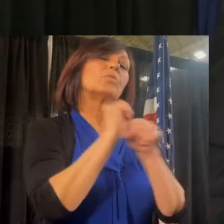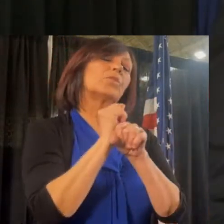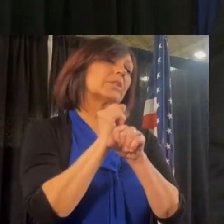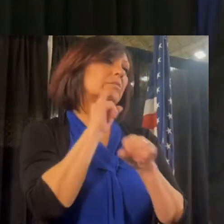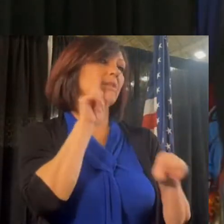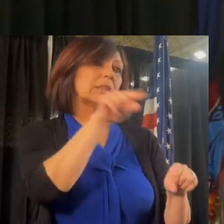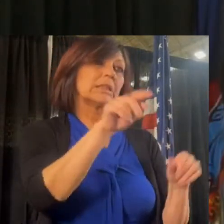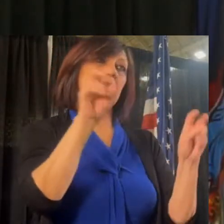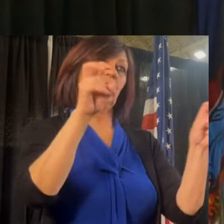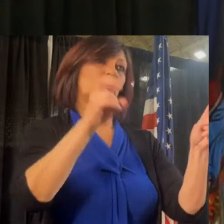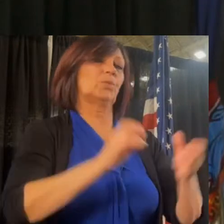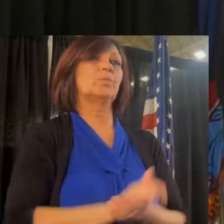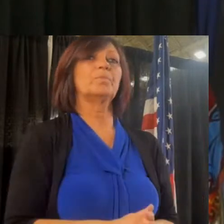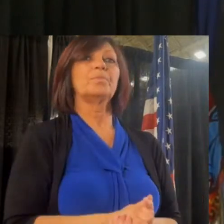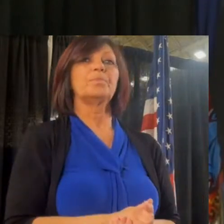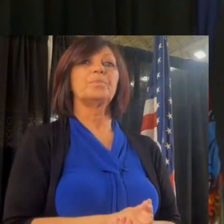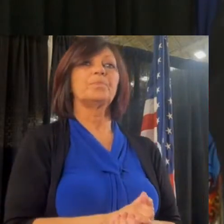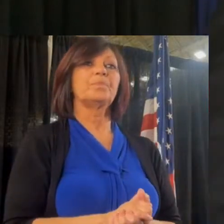this issue.